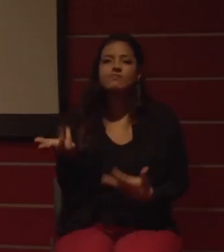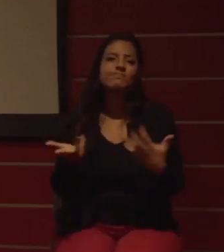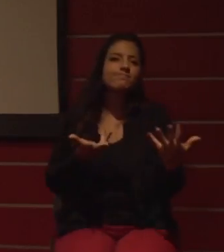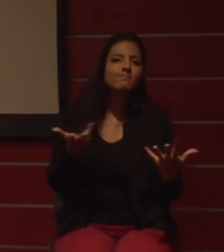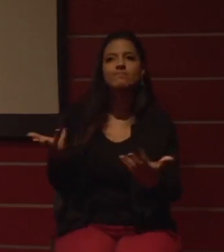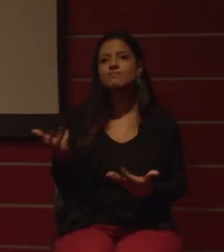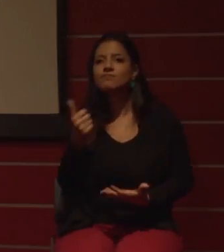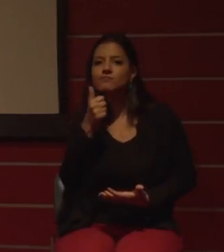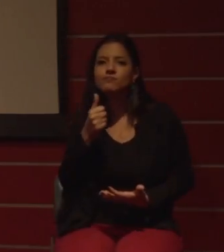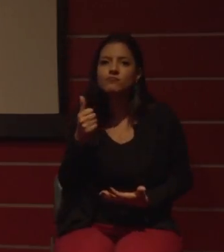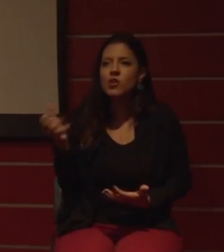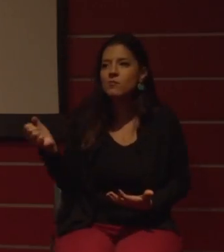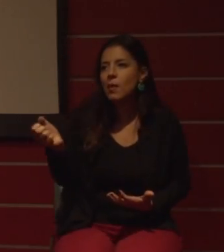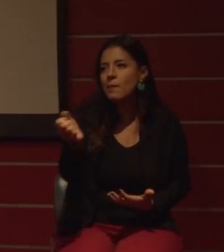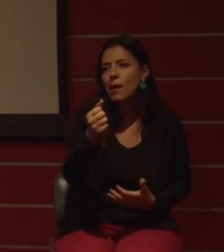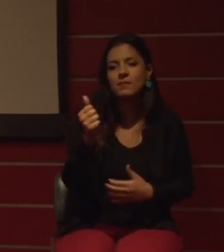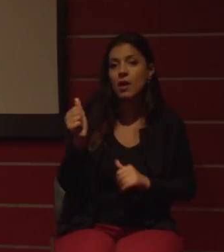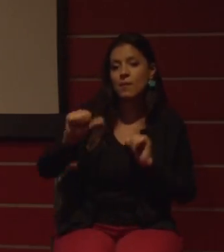Transform